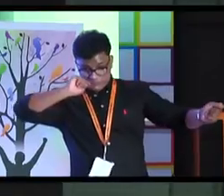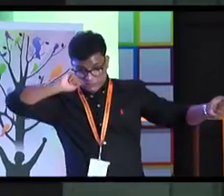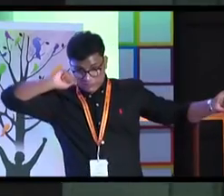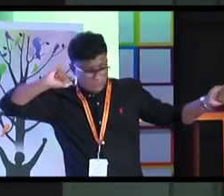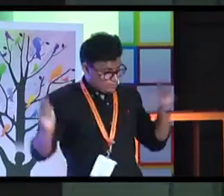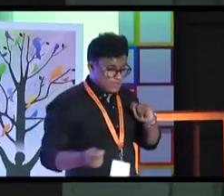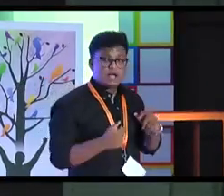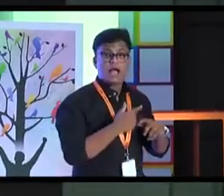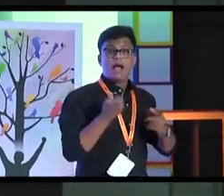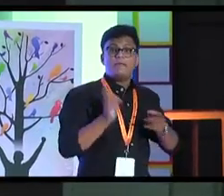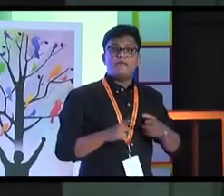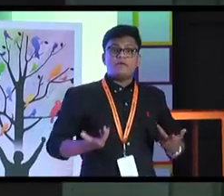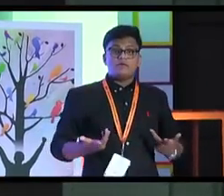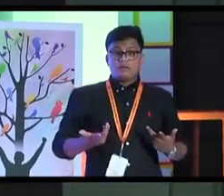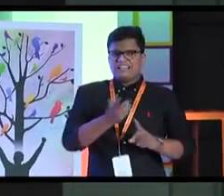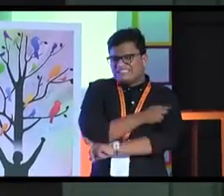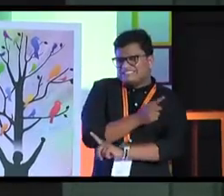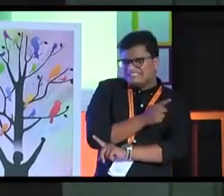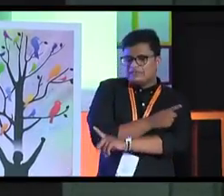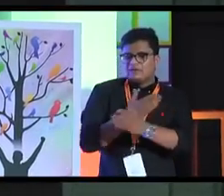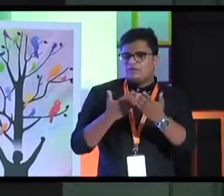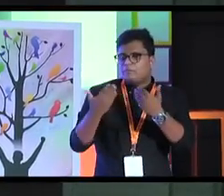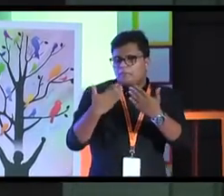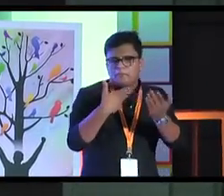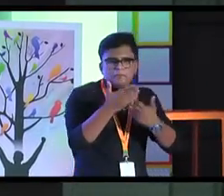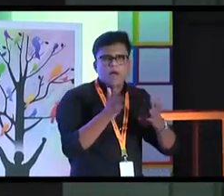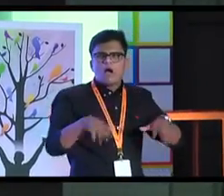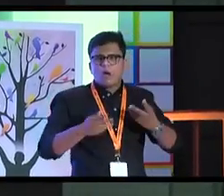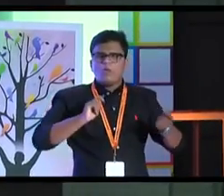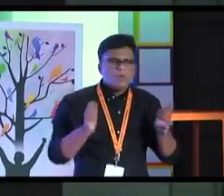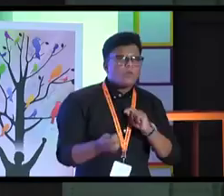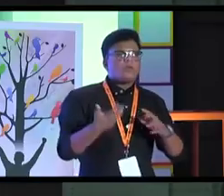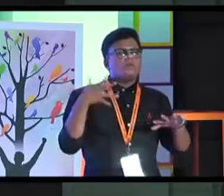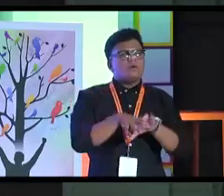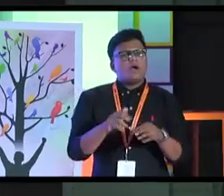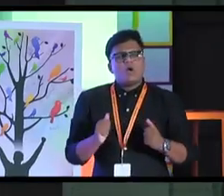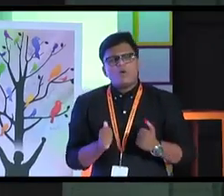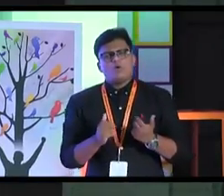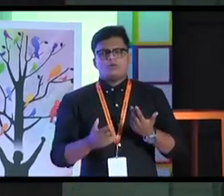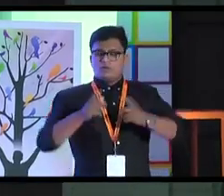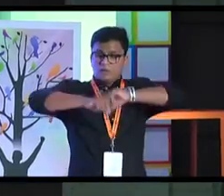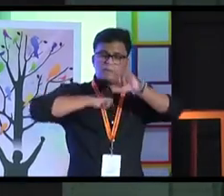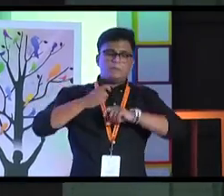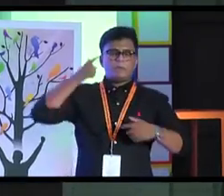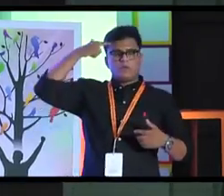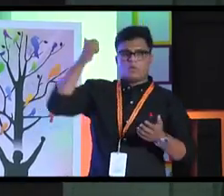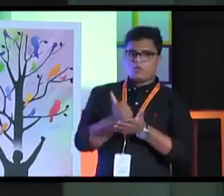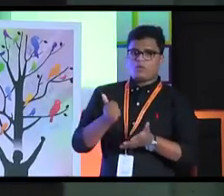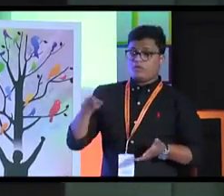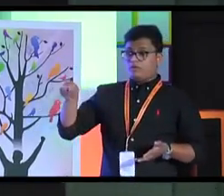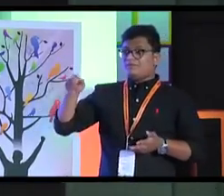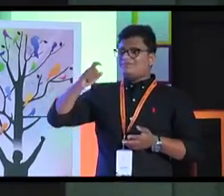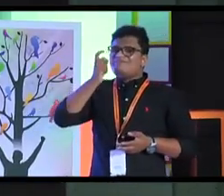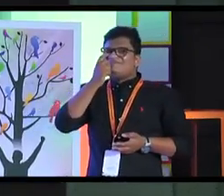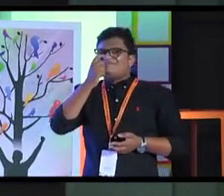Yesterday, we had a good session, how to bring the change, how to bring inclusiveness. You know, corporate, if they decide, let's say Pankaja madam has done